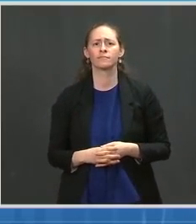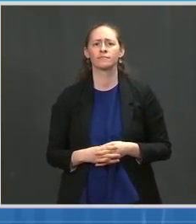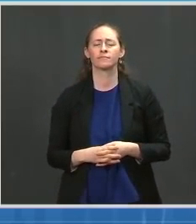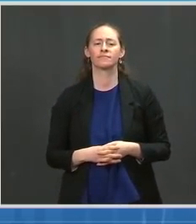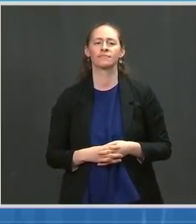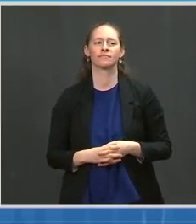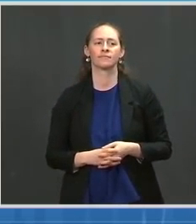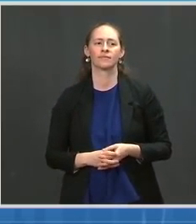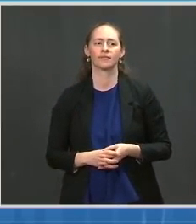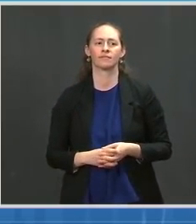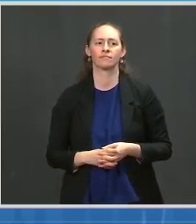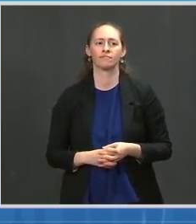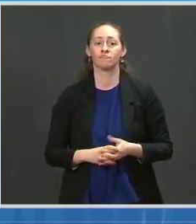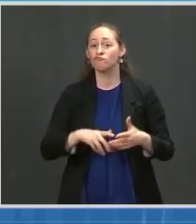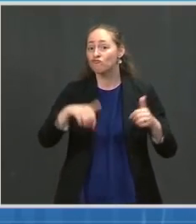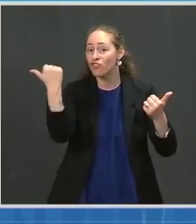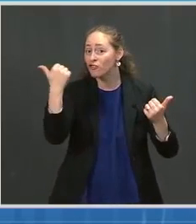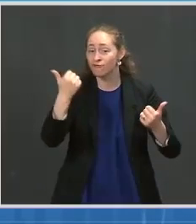Next question.